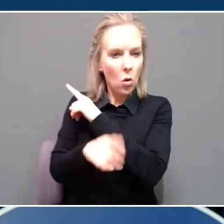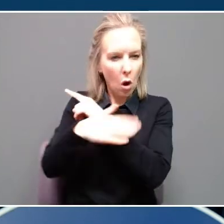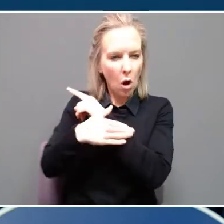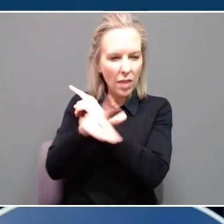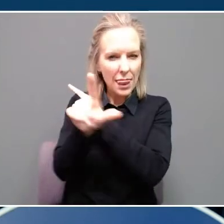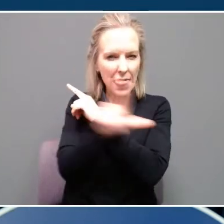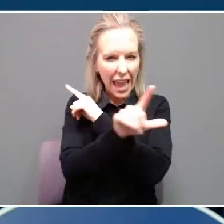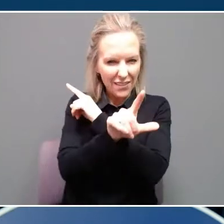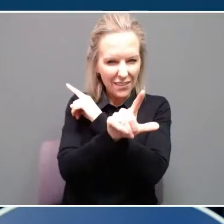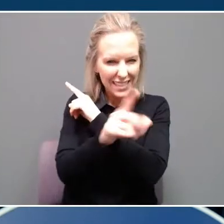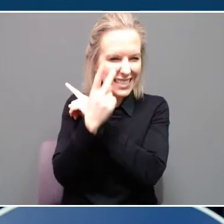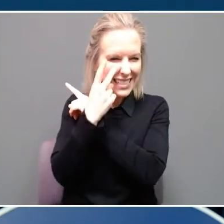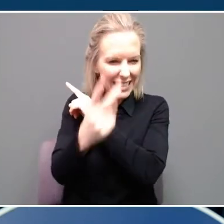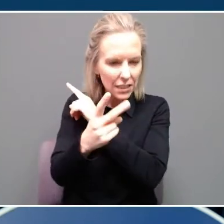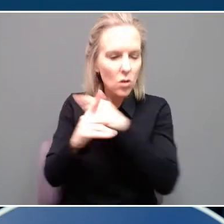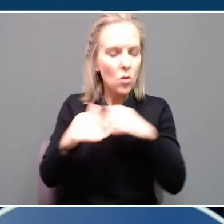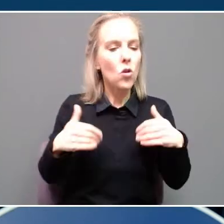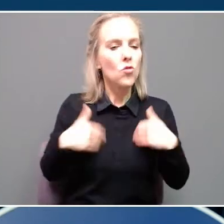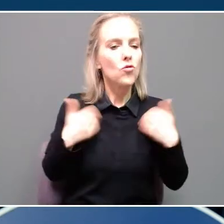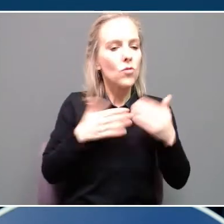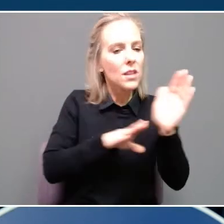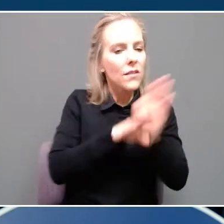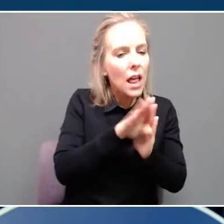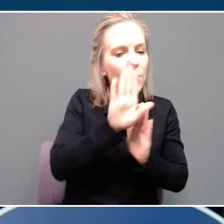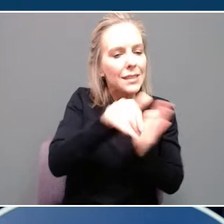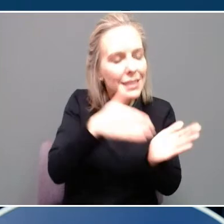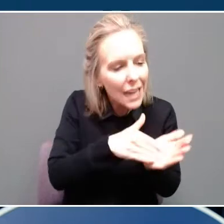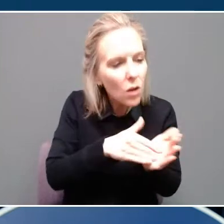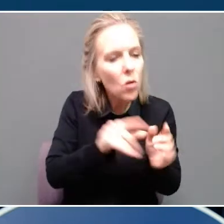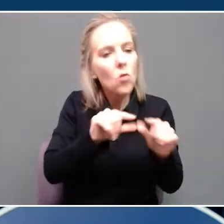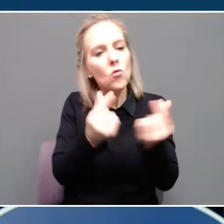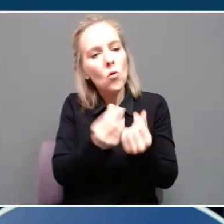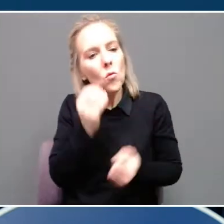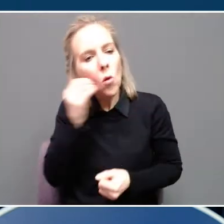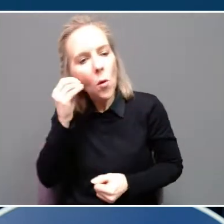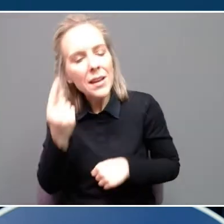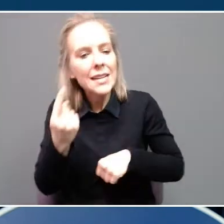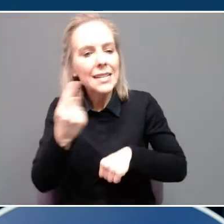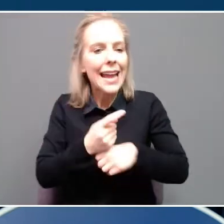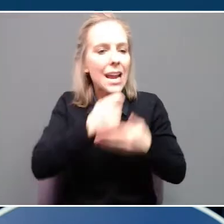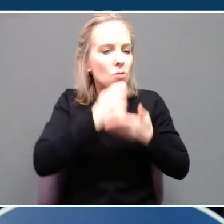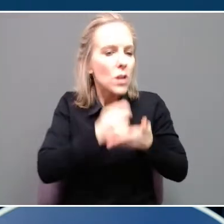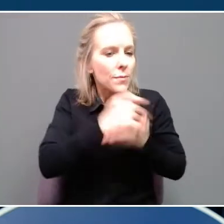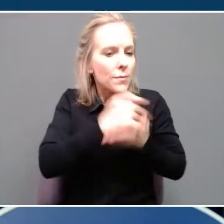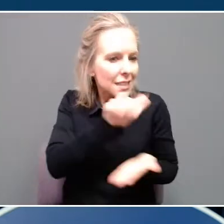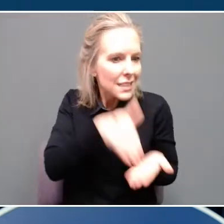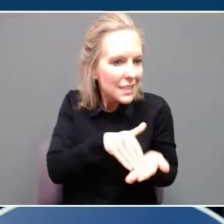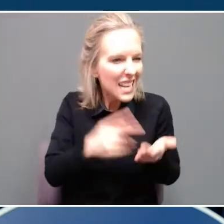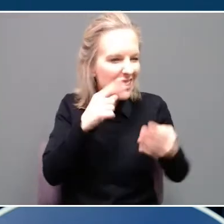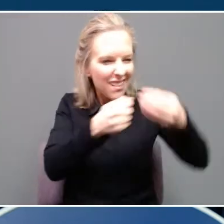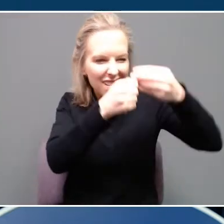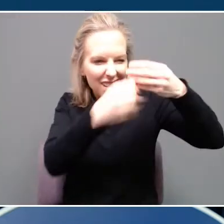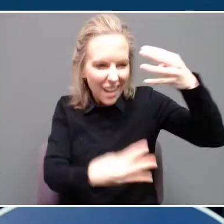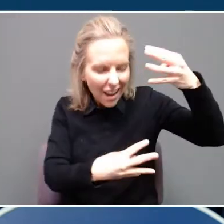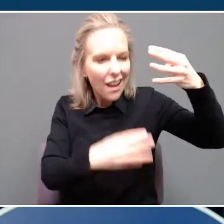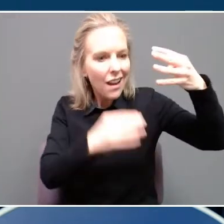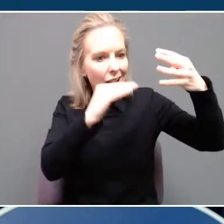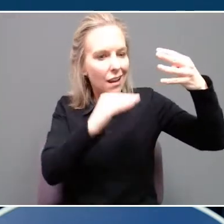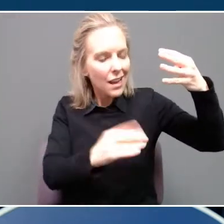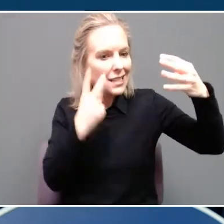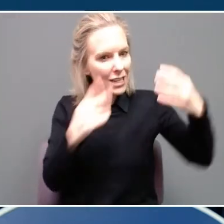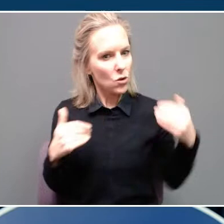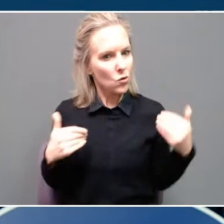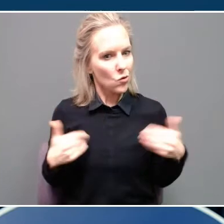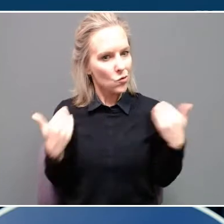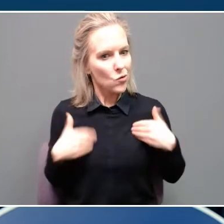youth development centers, group homes, and day treatment centers that see many more youth throughout the course of the